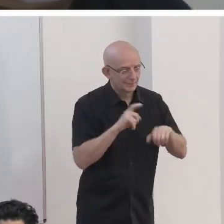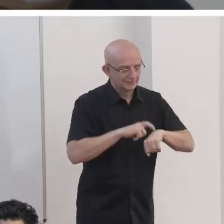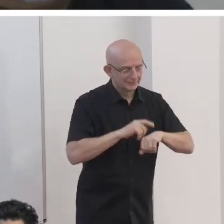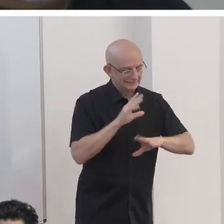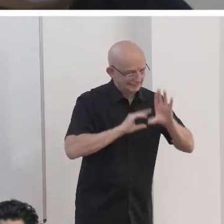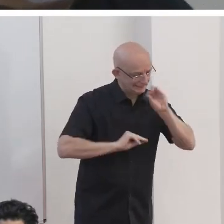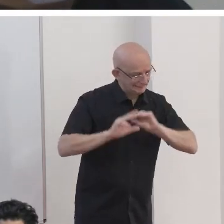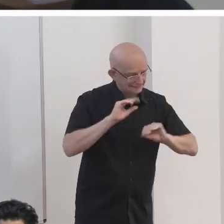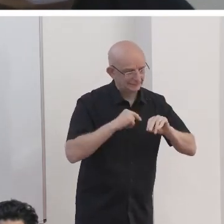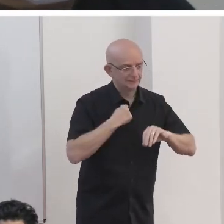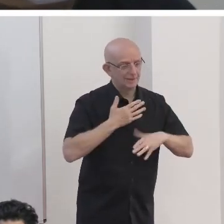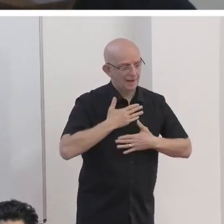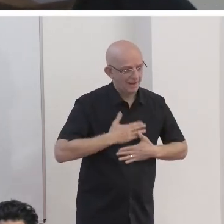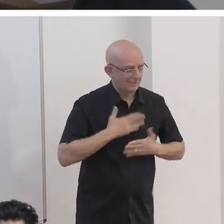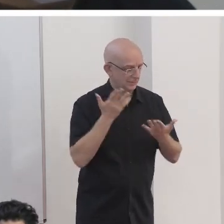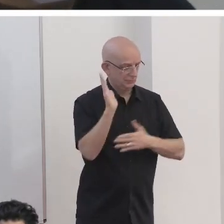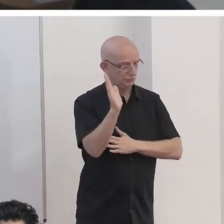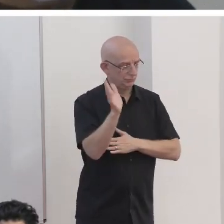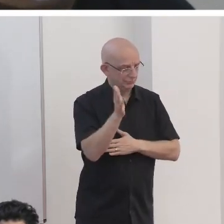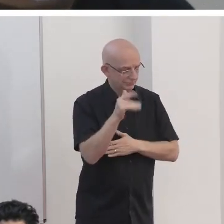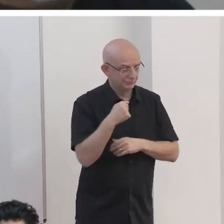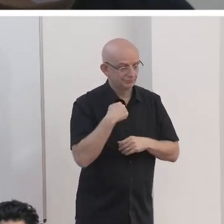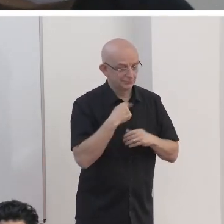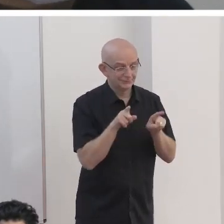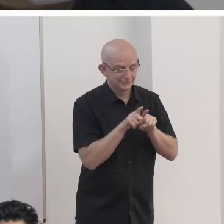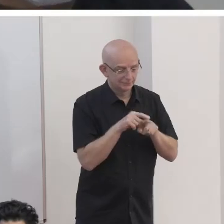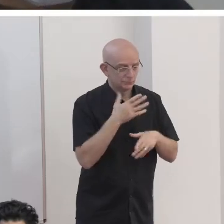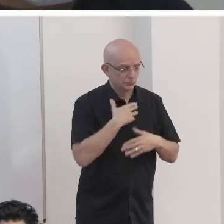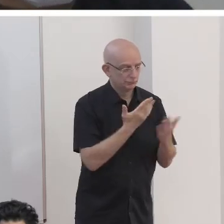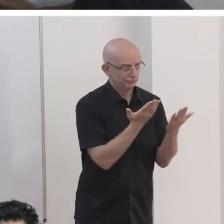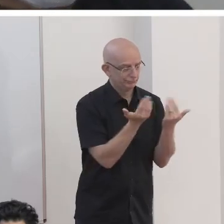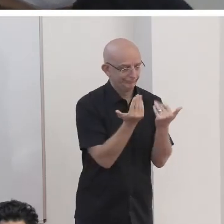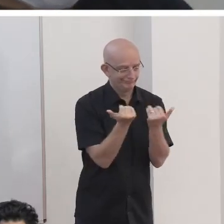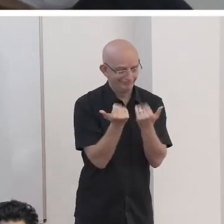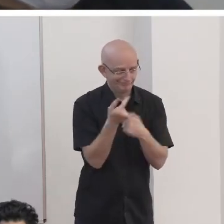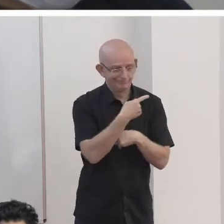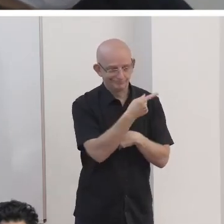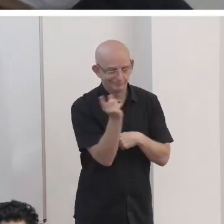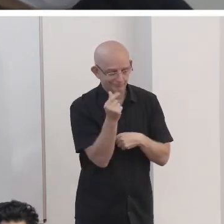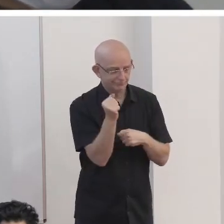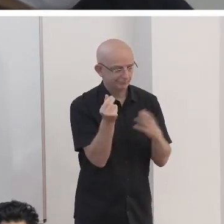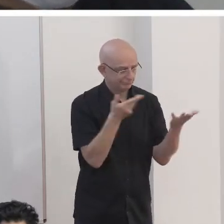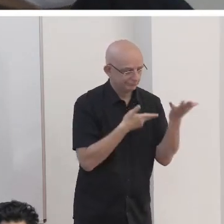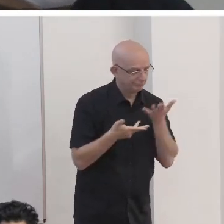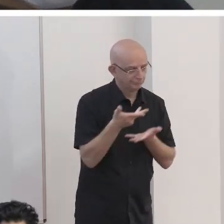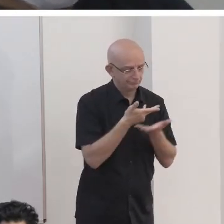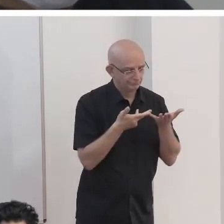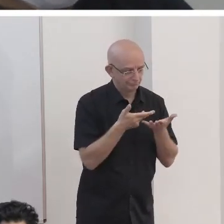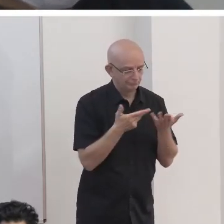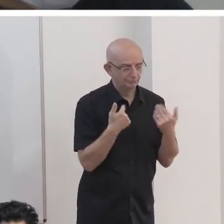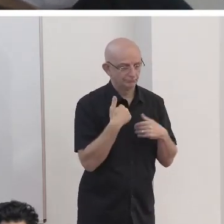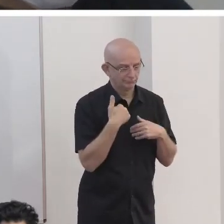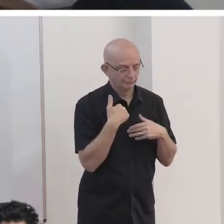Means in terms of whenever I want like if any inputs from your side, like because you should